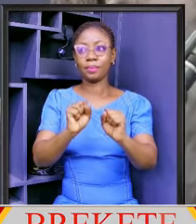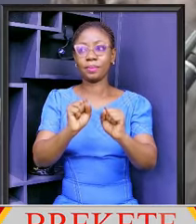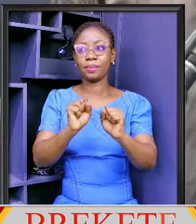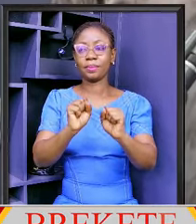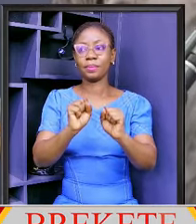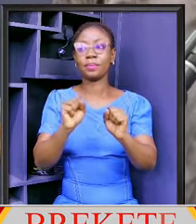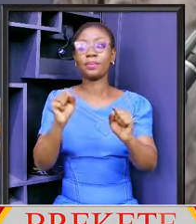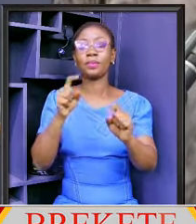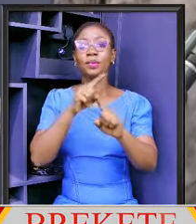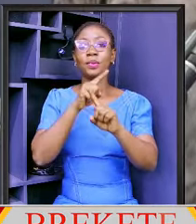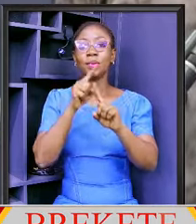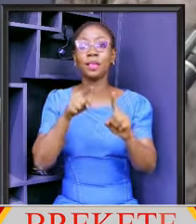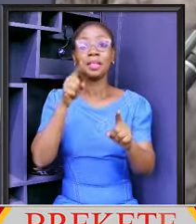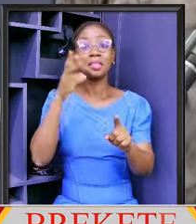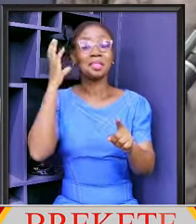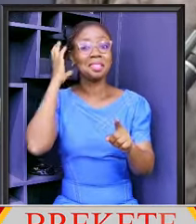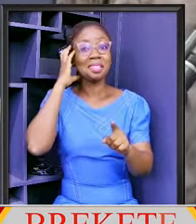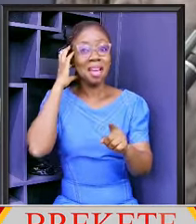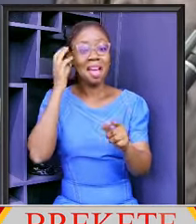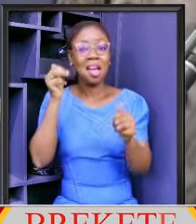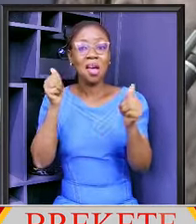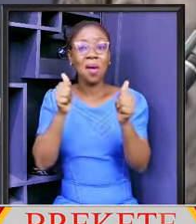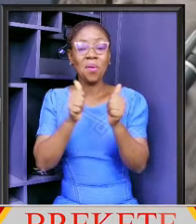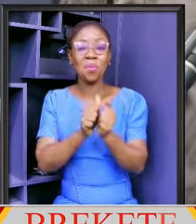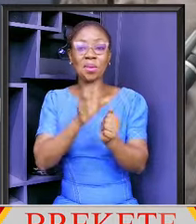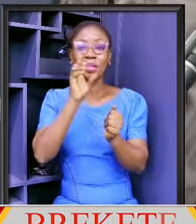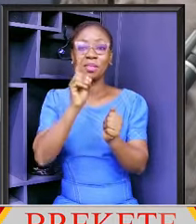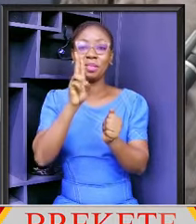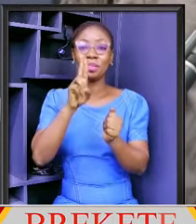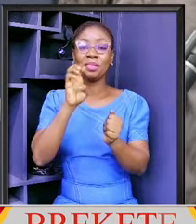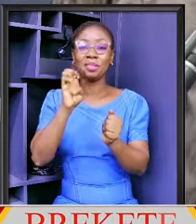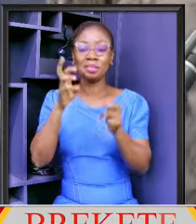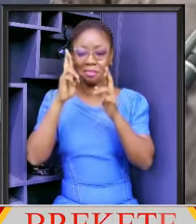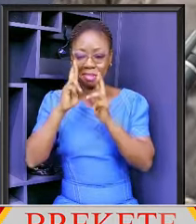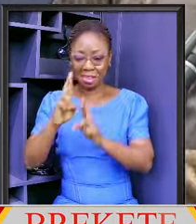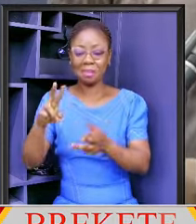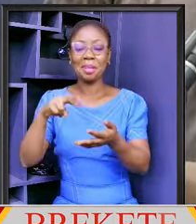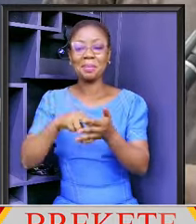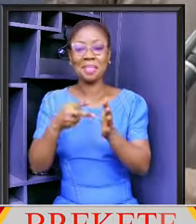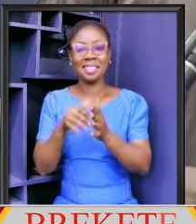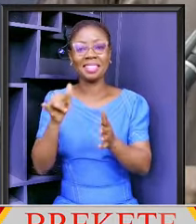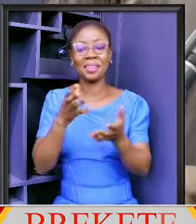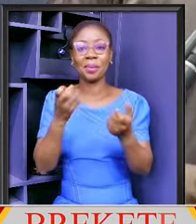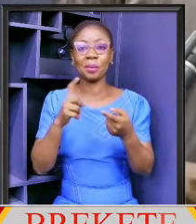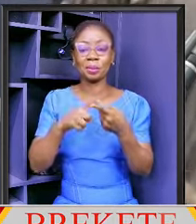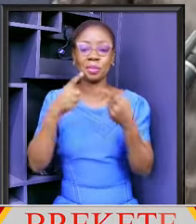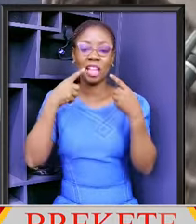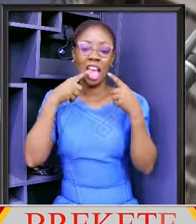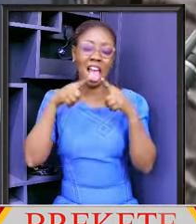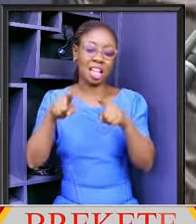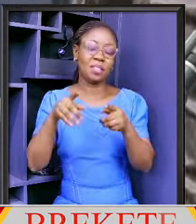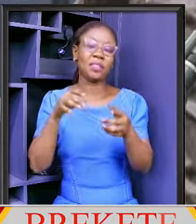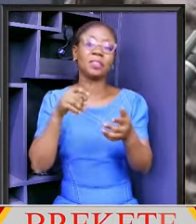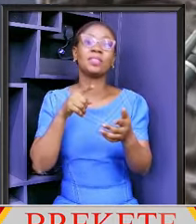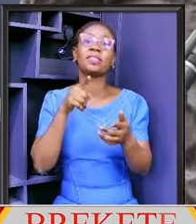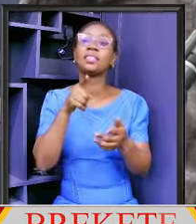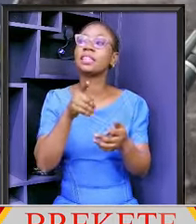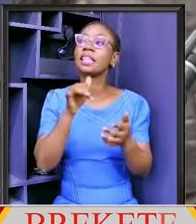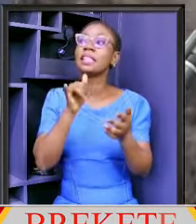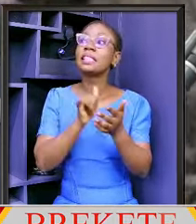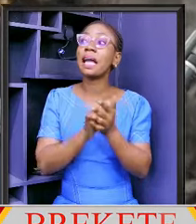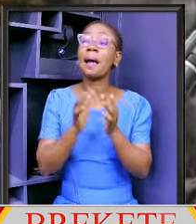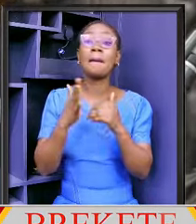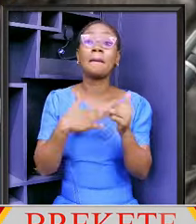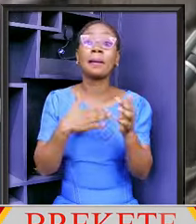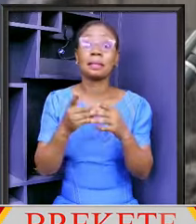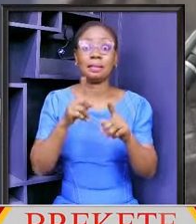respect, they won't insult you. No, no, okay, no, my president, you know what you have to say that matter actually. Okay. You know, when